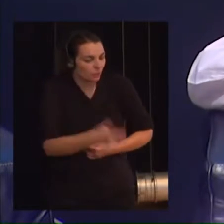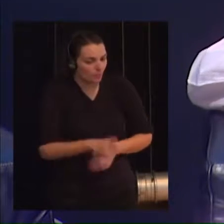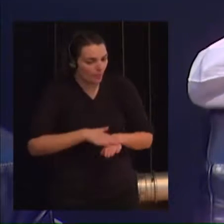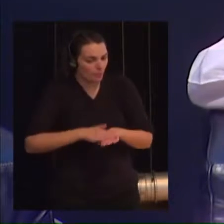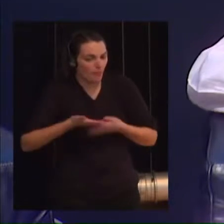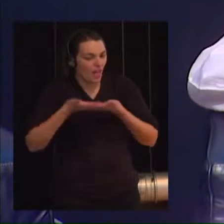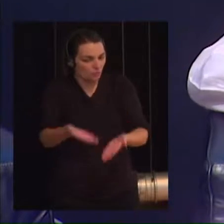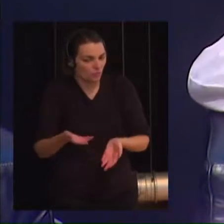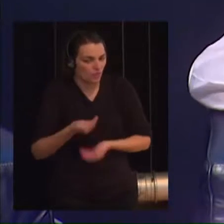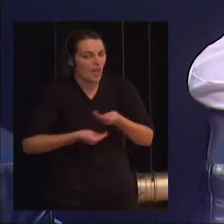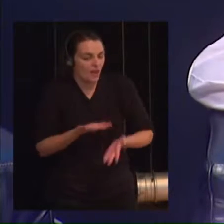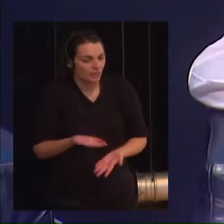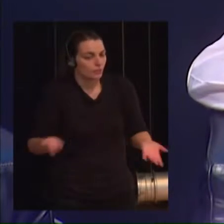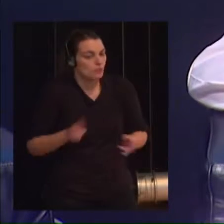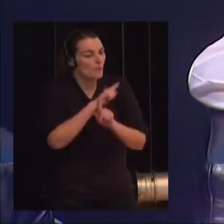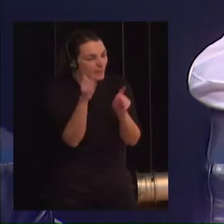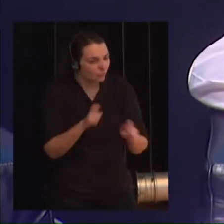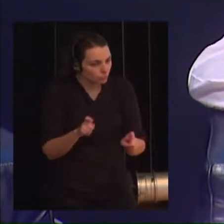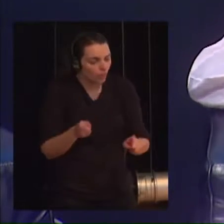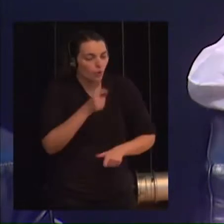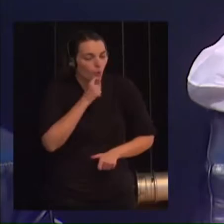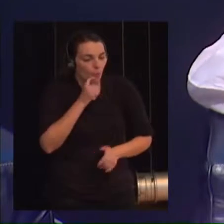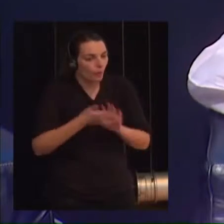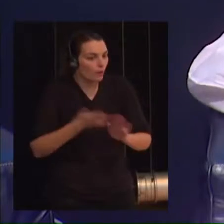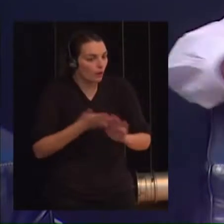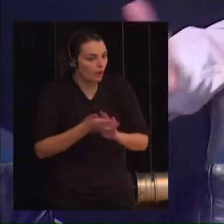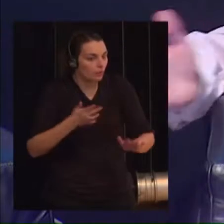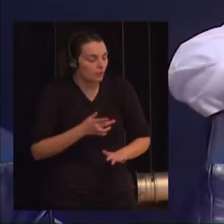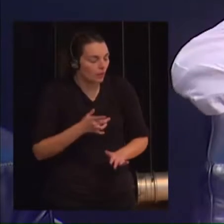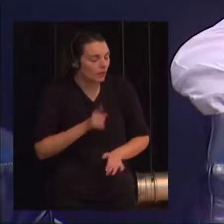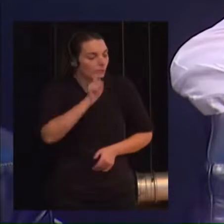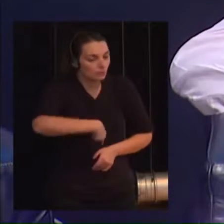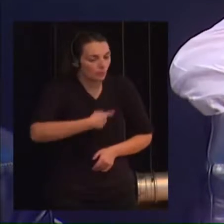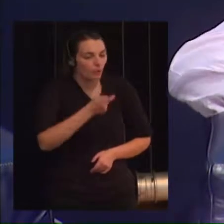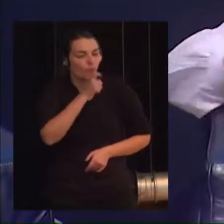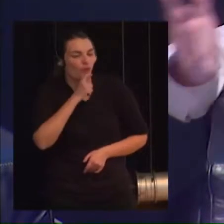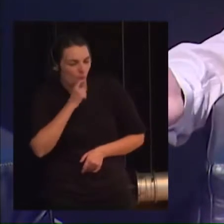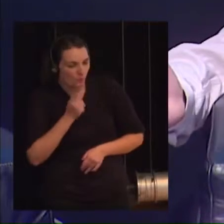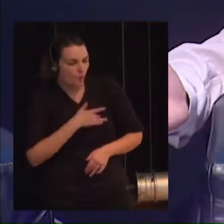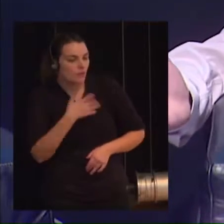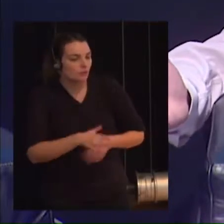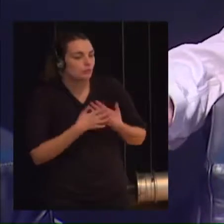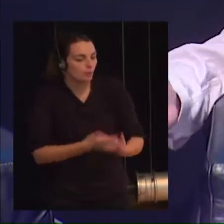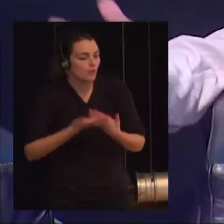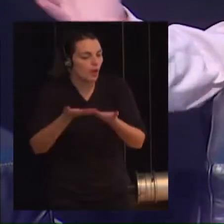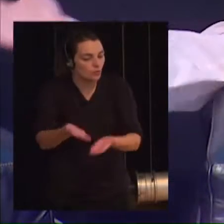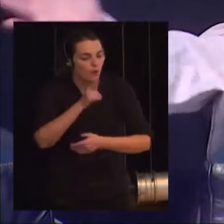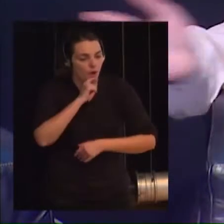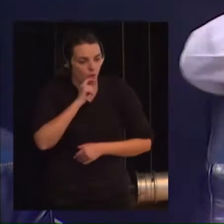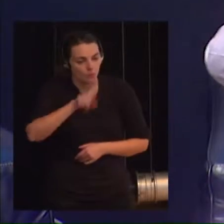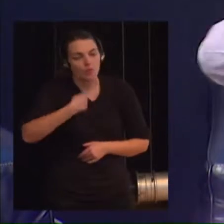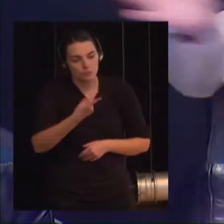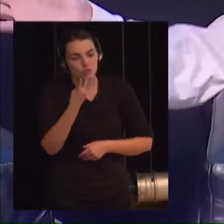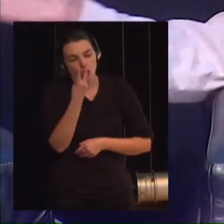question is how quickly and how appropriately. So just a couple of examples of the response and then some reflections on where it leads us before